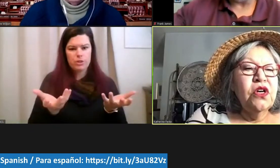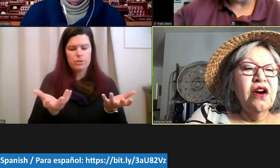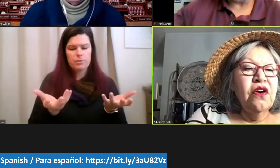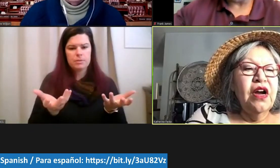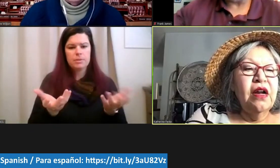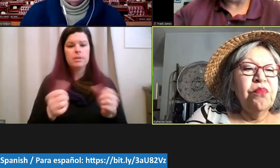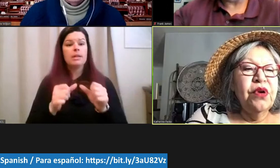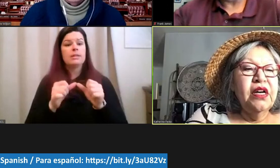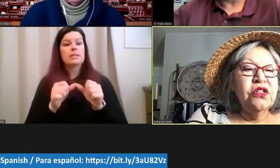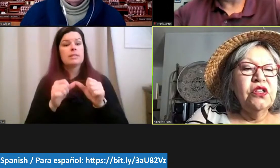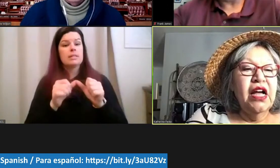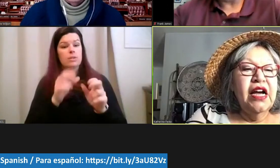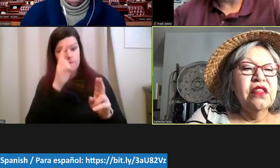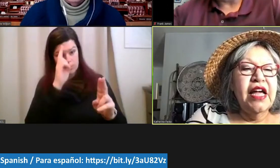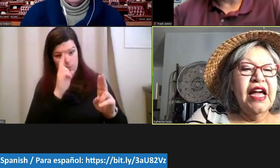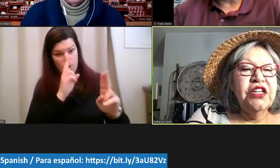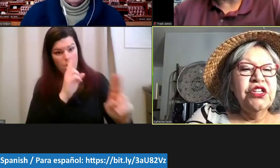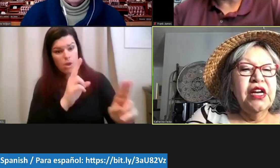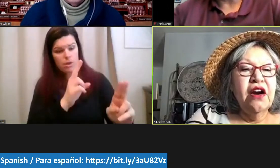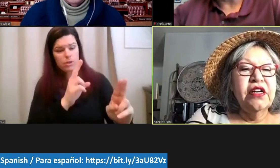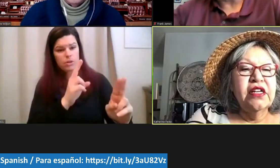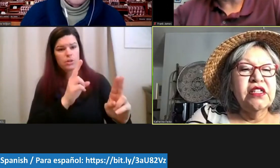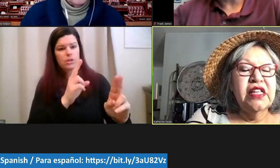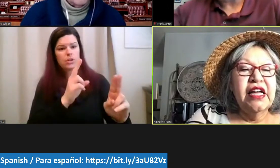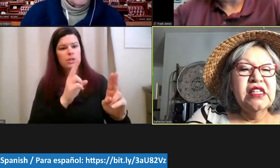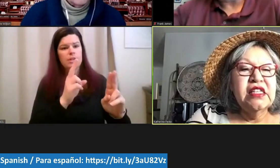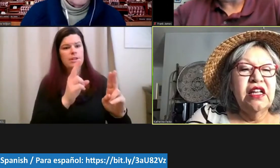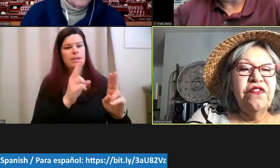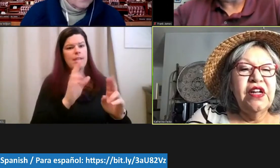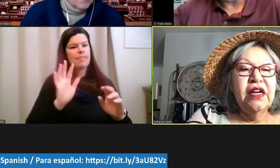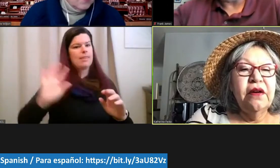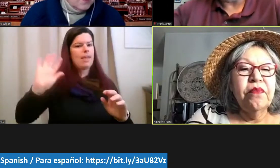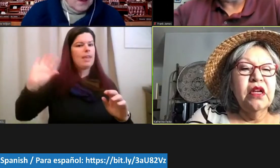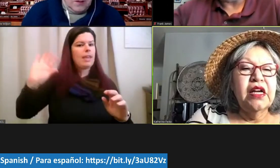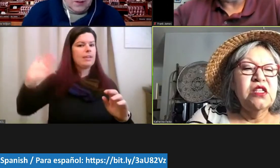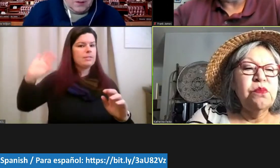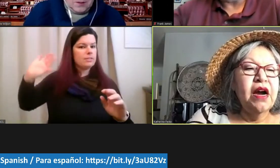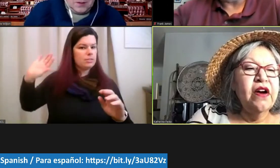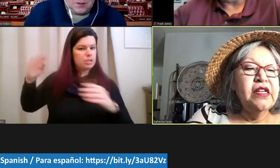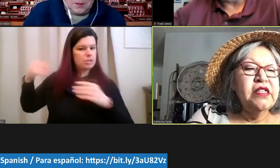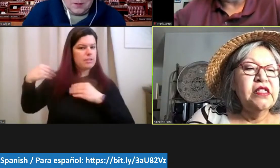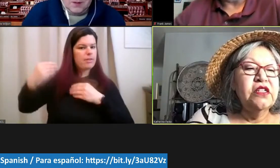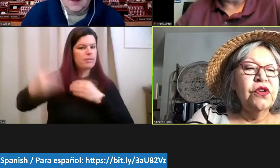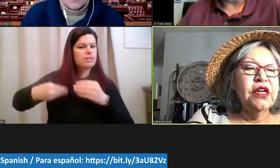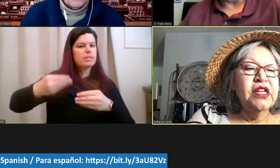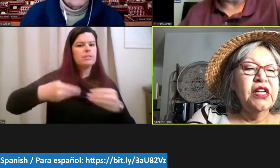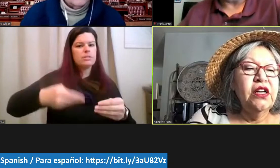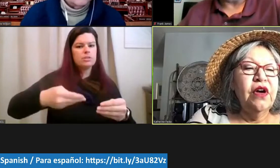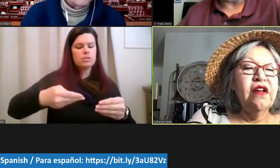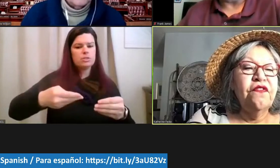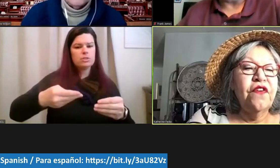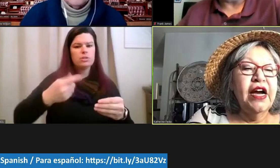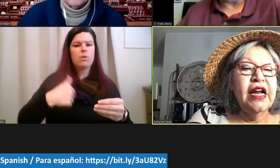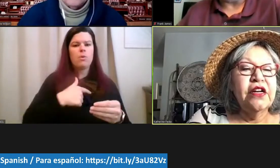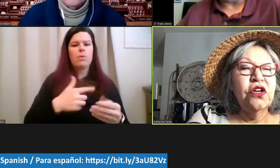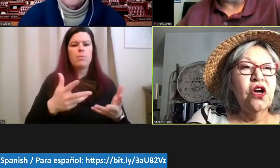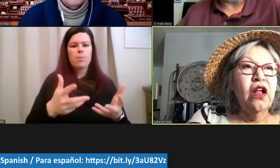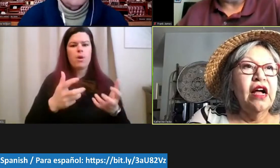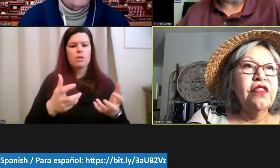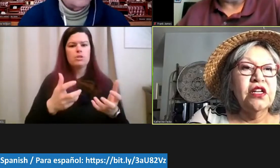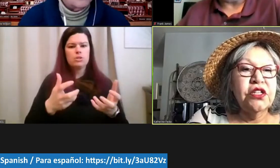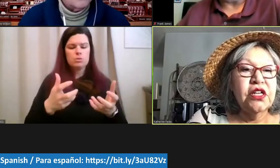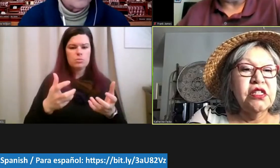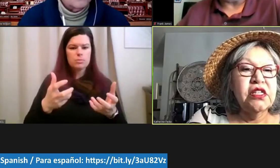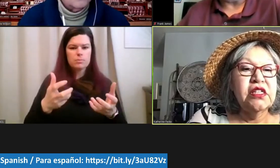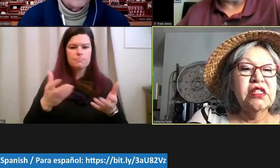Continuing to honor and bring to light the ancient heritage, let us lifting, inspire us to continue and fight and to call